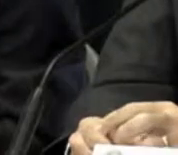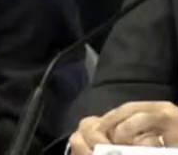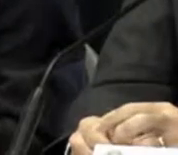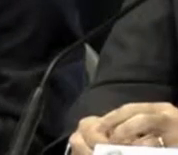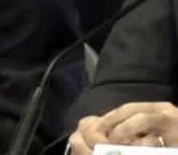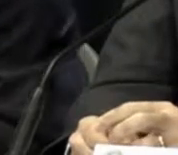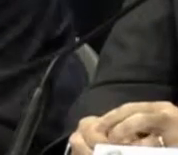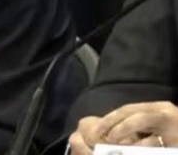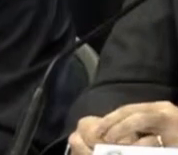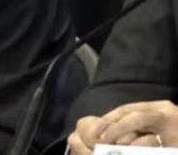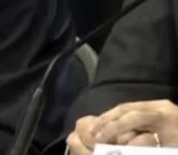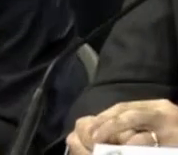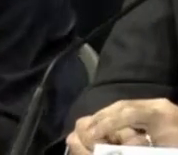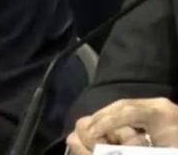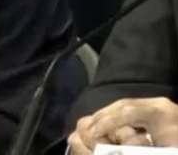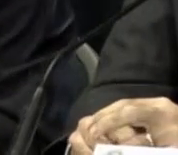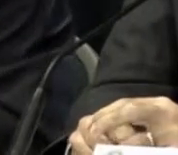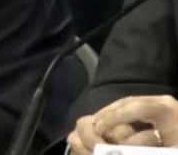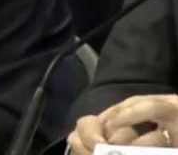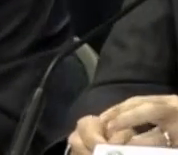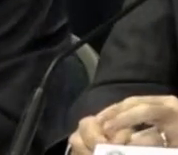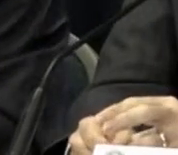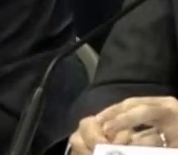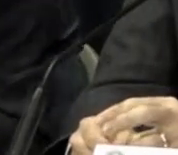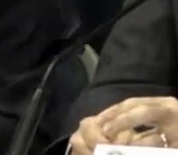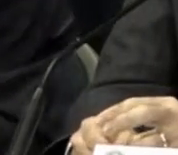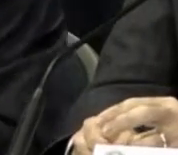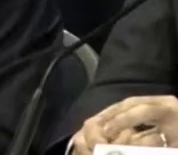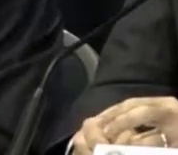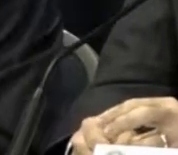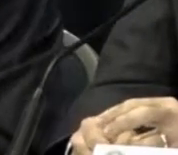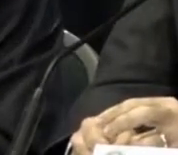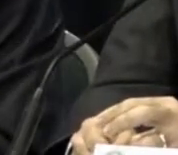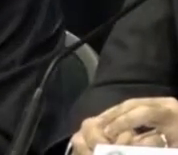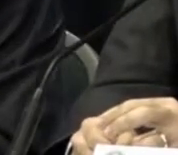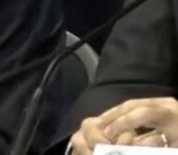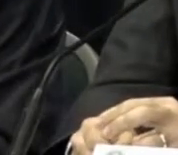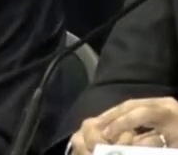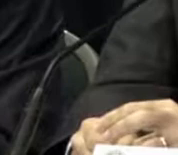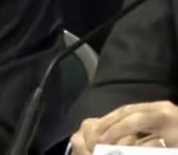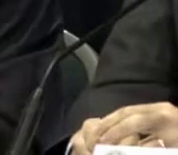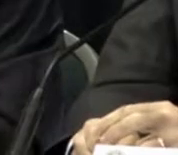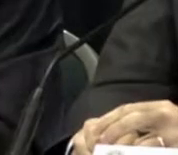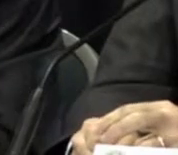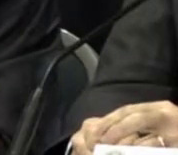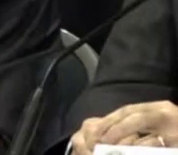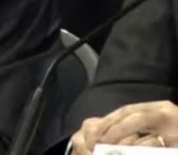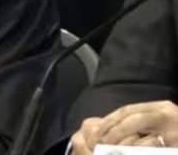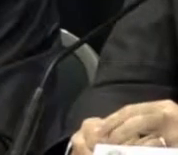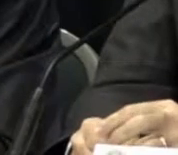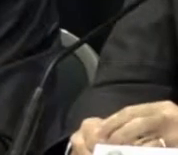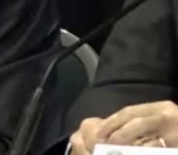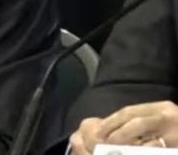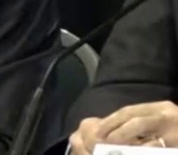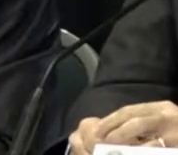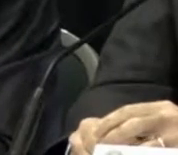self-imposed more because of usage and habit than specific